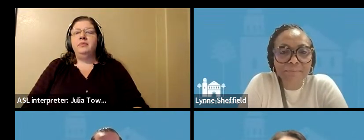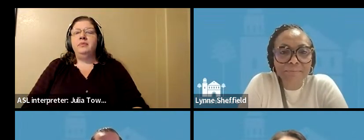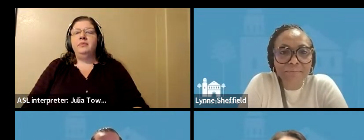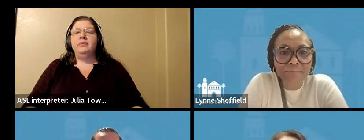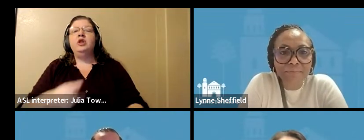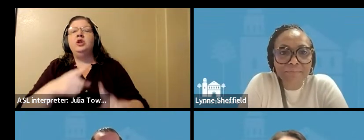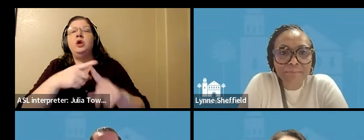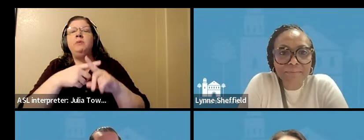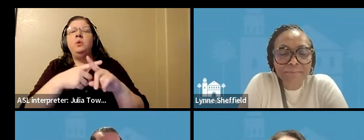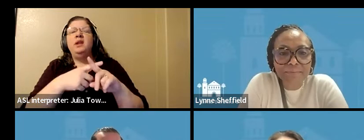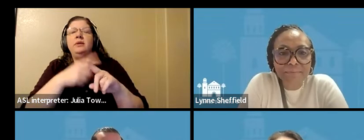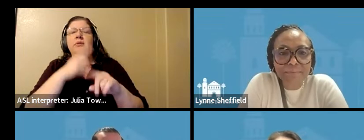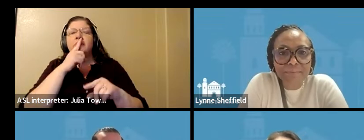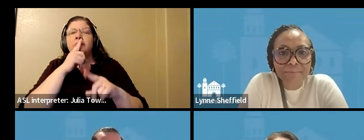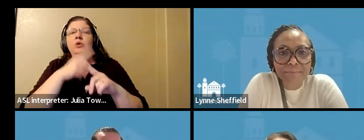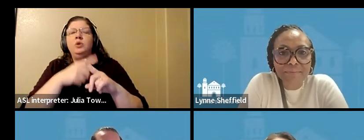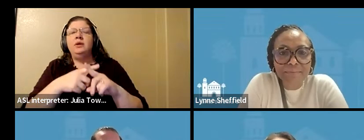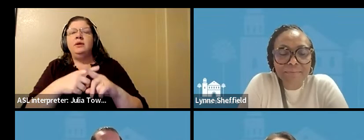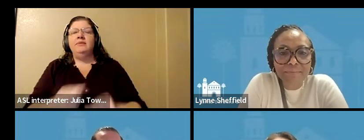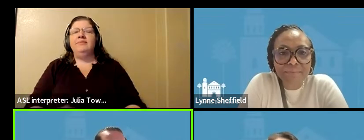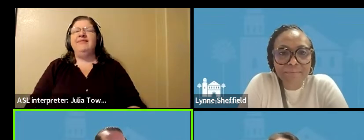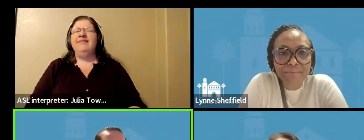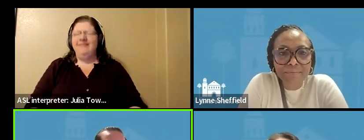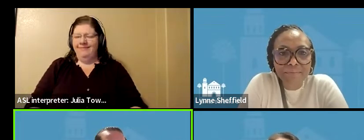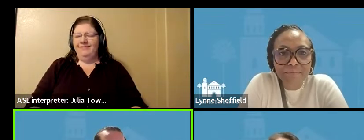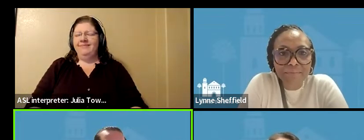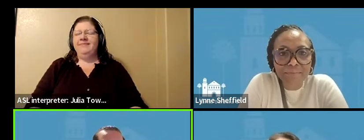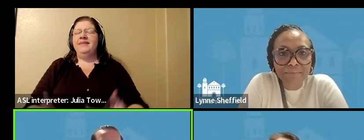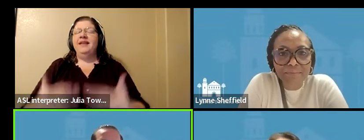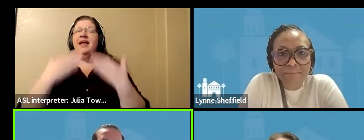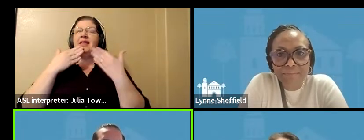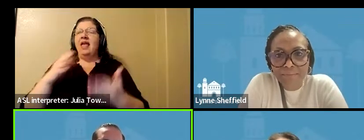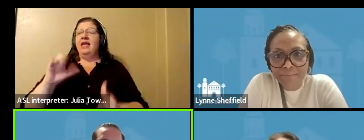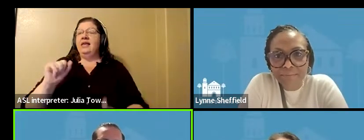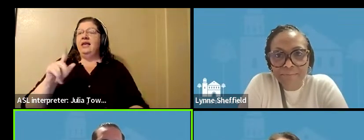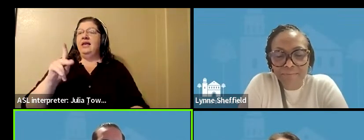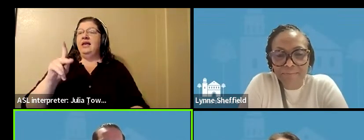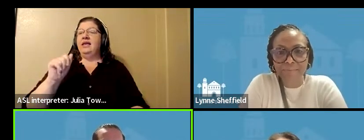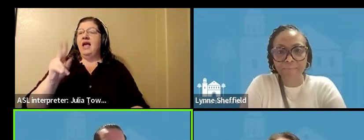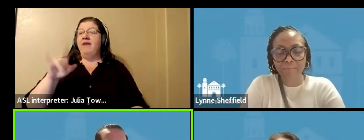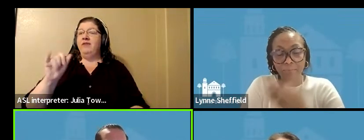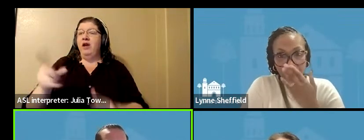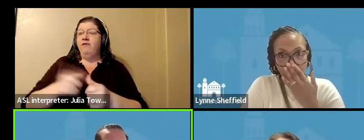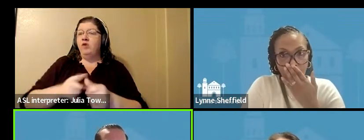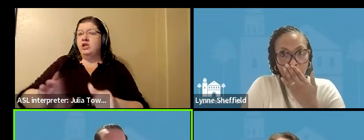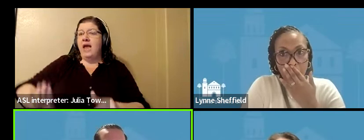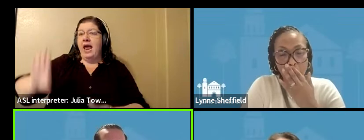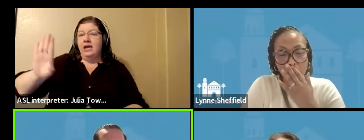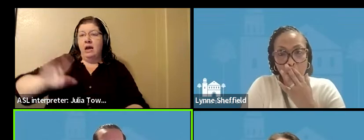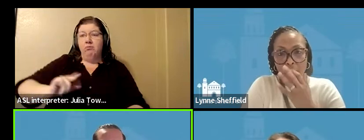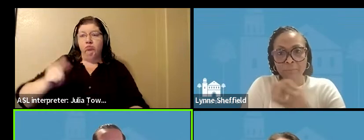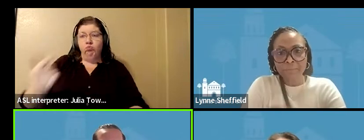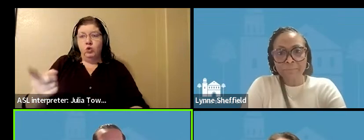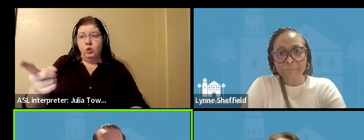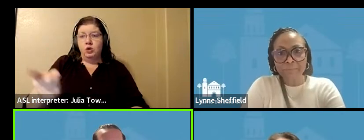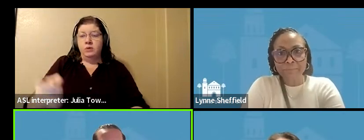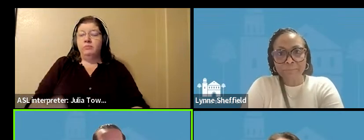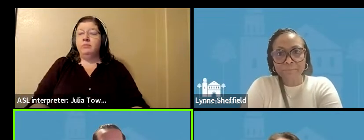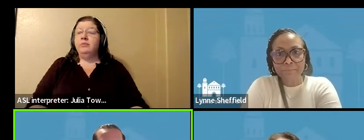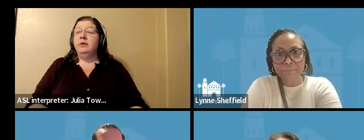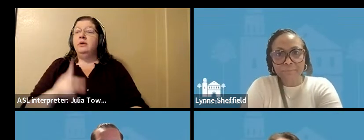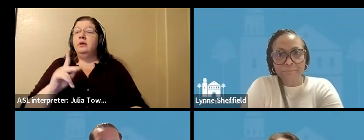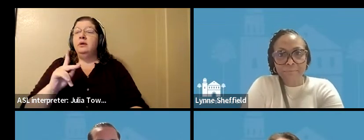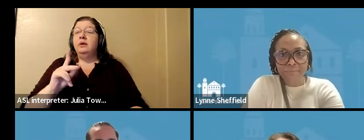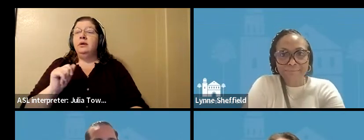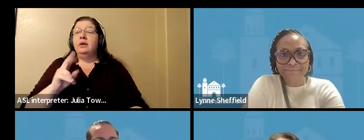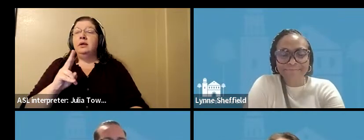You're on mute. I think Kavya had her hand up first if she wants to go first. Kavi, did you have your hand